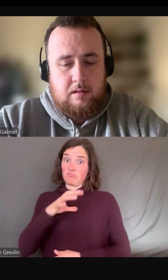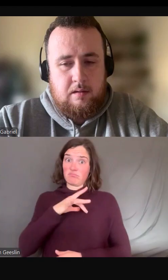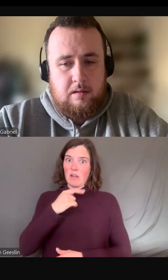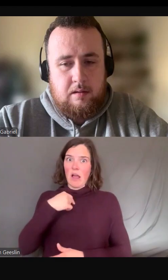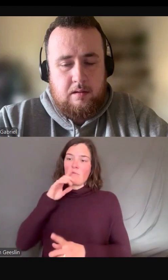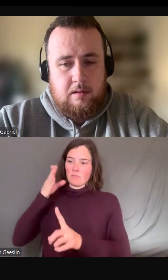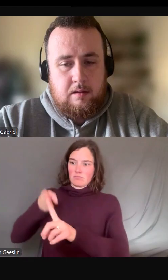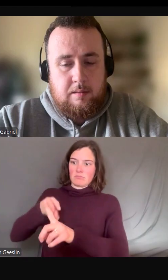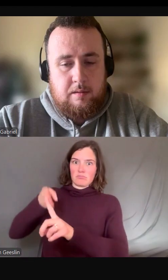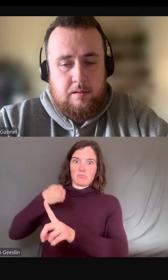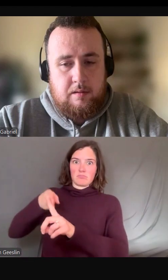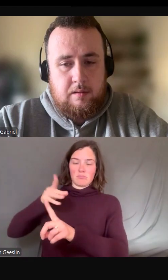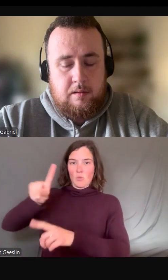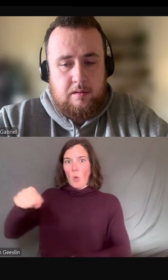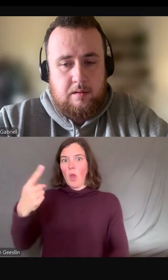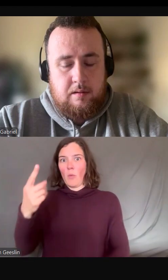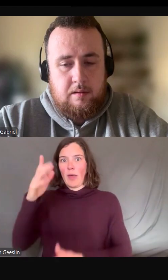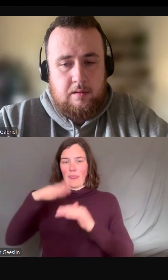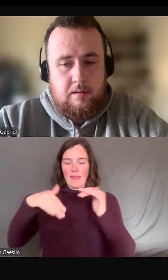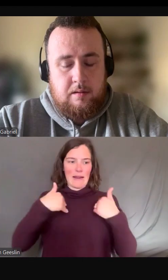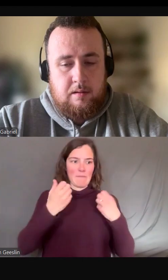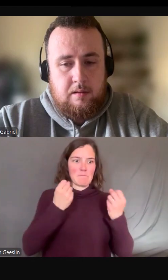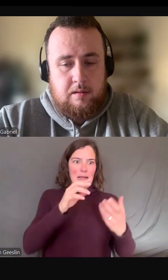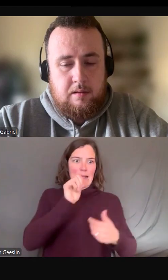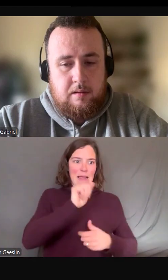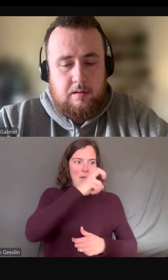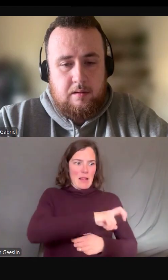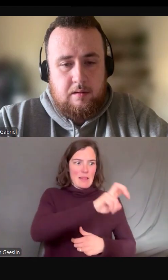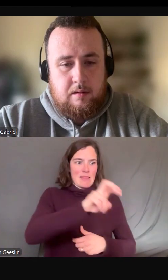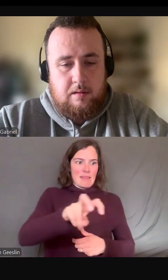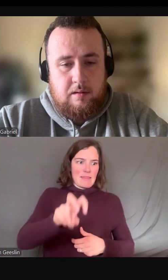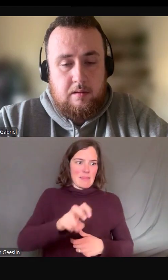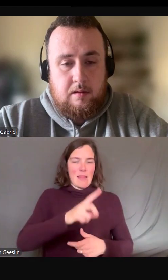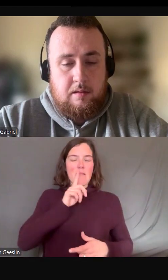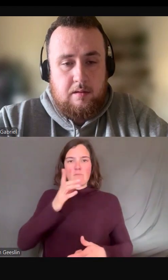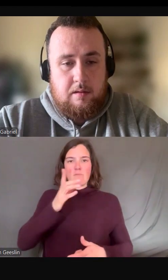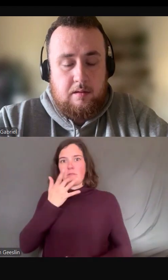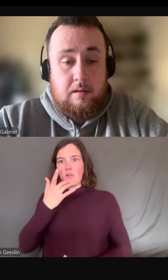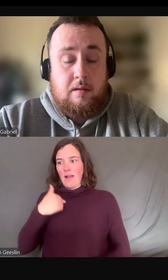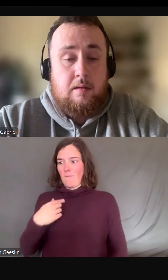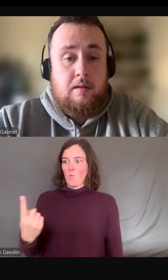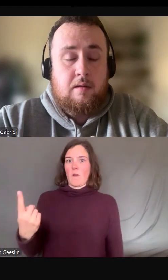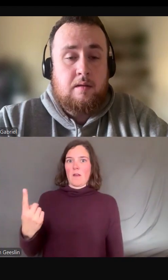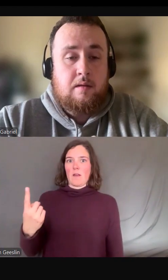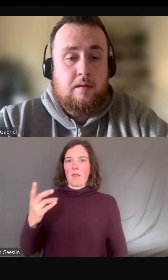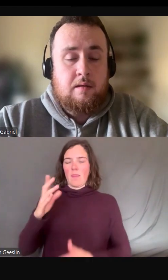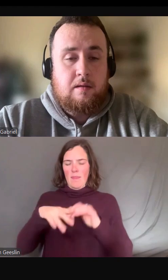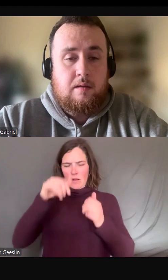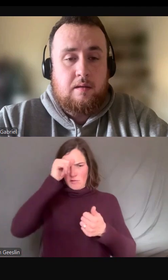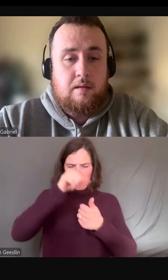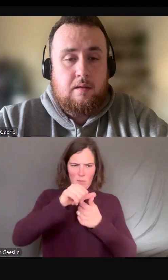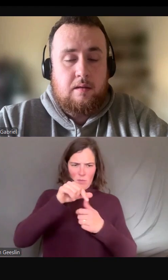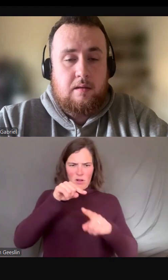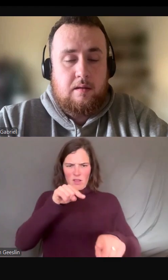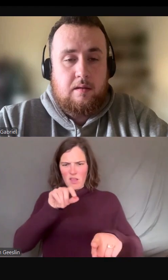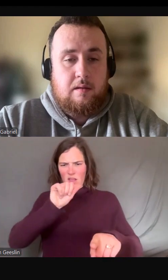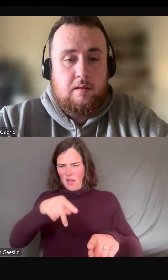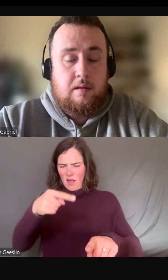much exclusively, and I'd be happy because then I don't have to go try to navigate and remember where else I got to go to do something